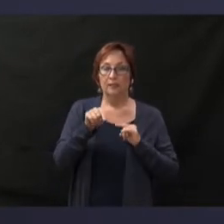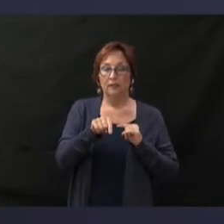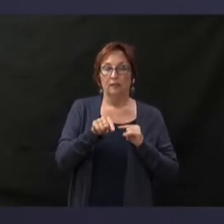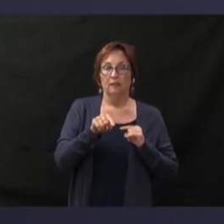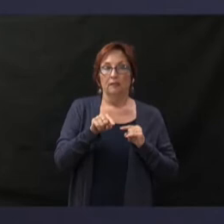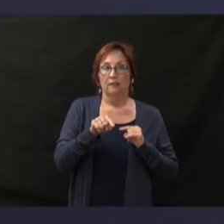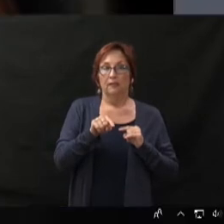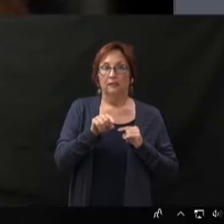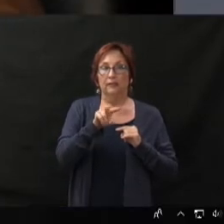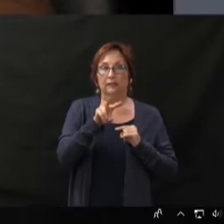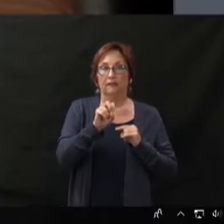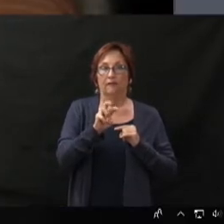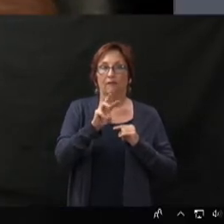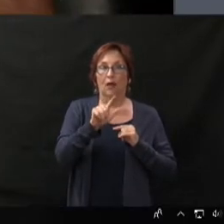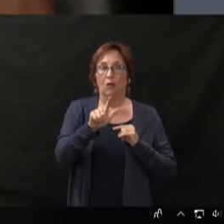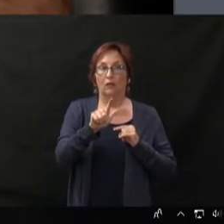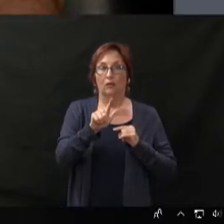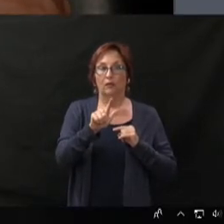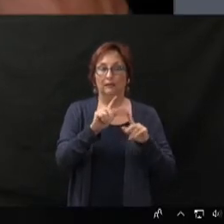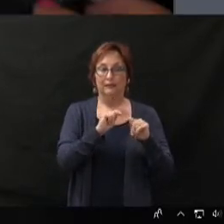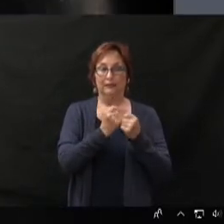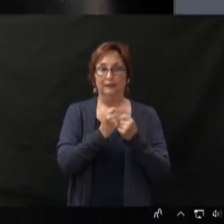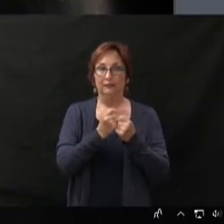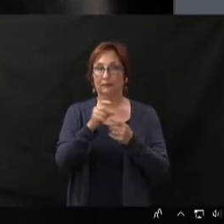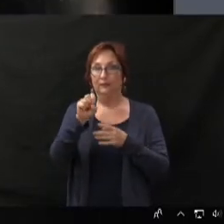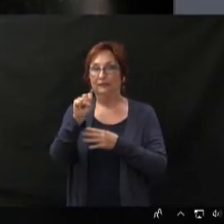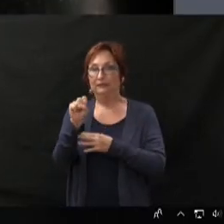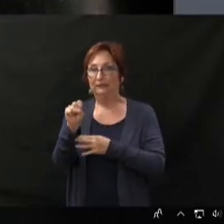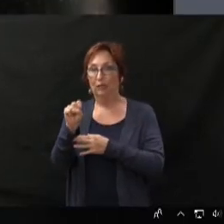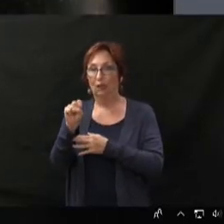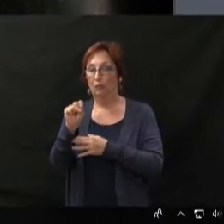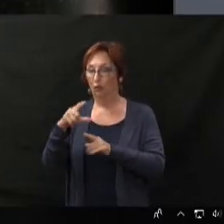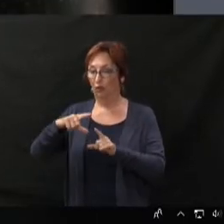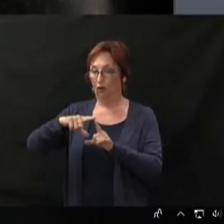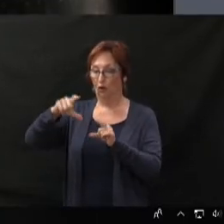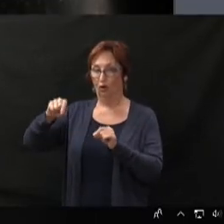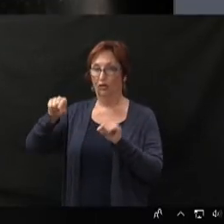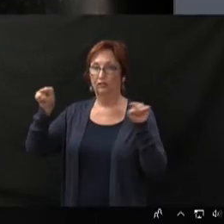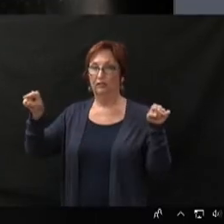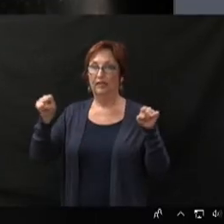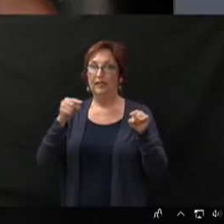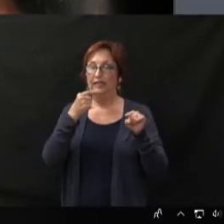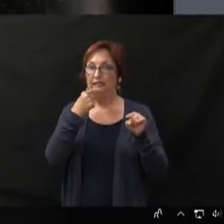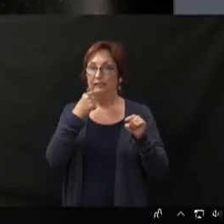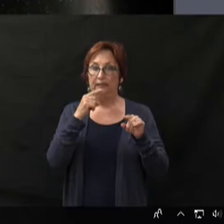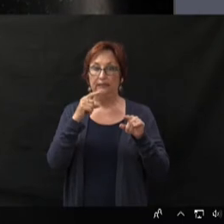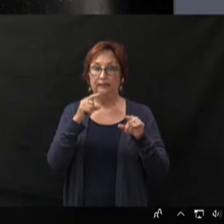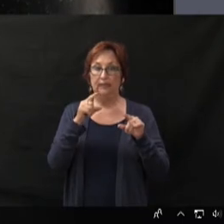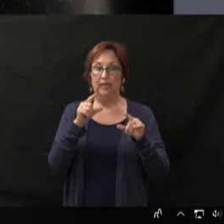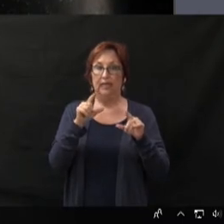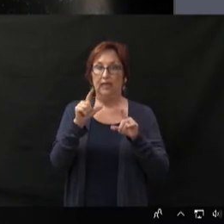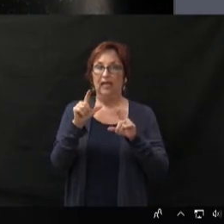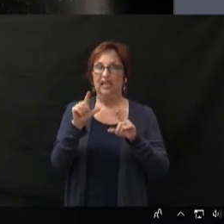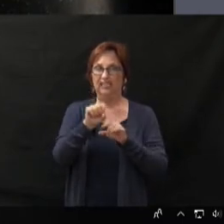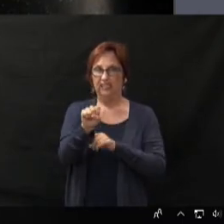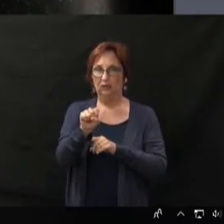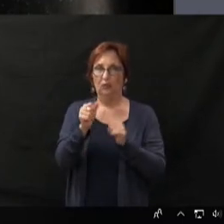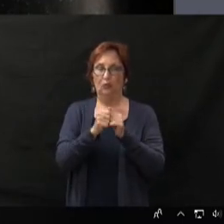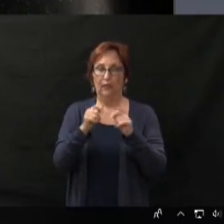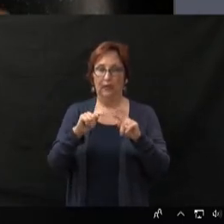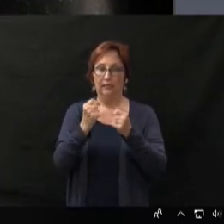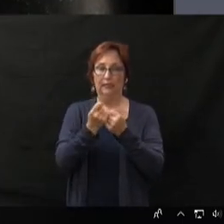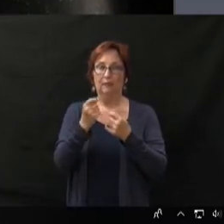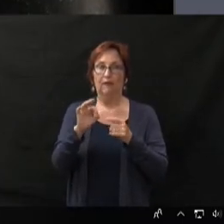the vowel team syllable card. And it says a syllable with a team of letters working together to make one